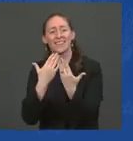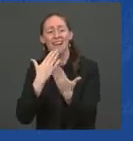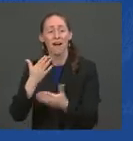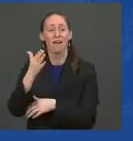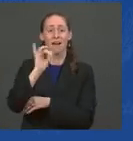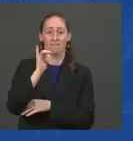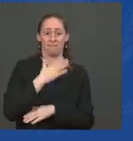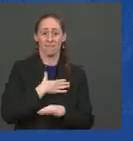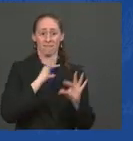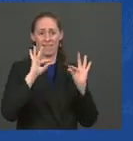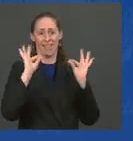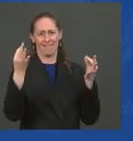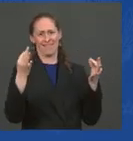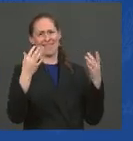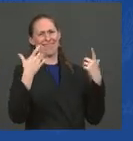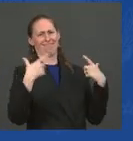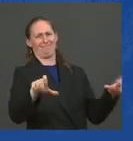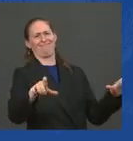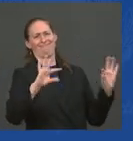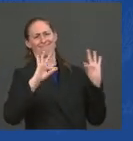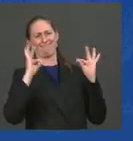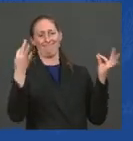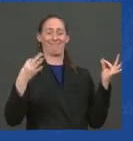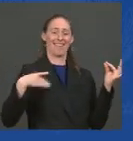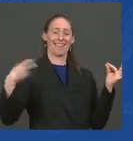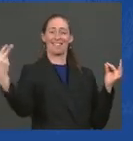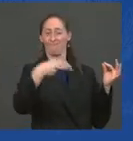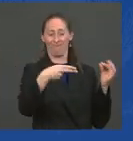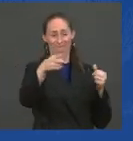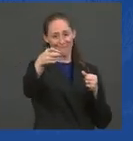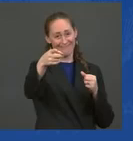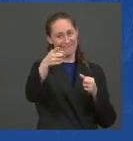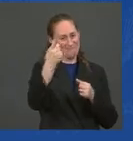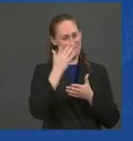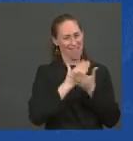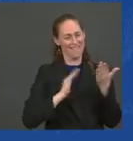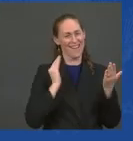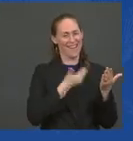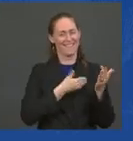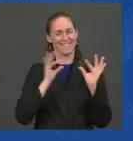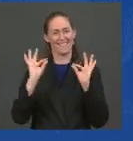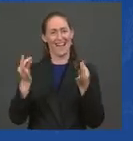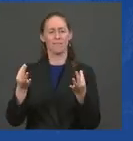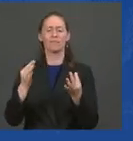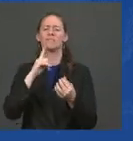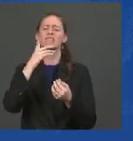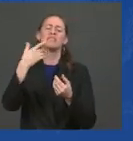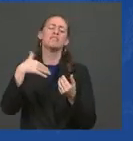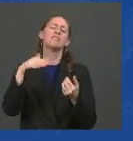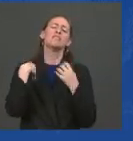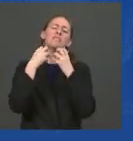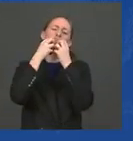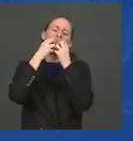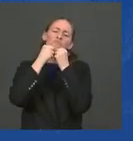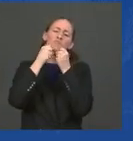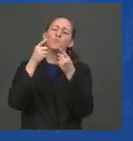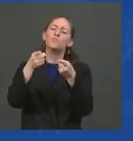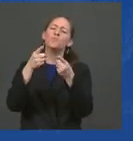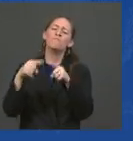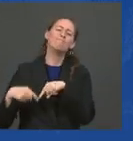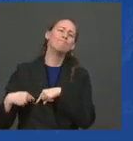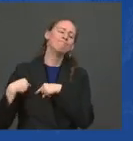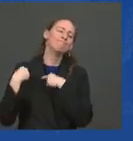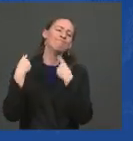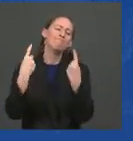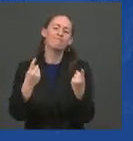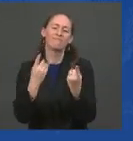to add to that family, the name would be Rosa DeLauro. So thank you, dear friend, for everything you do every single day. It's wonderful. Very, very grateful to you.